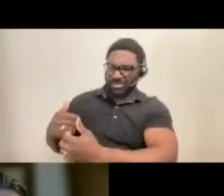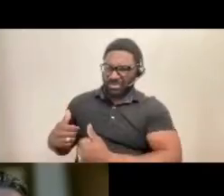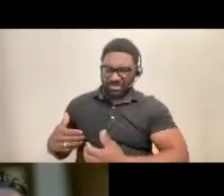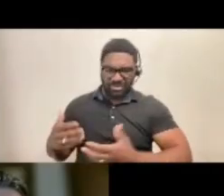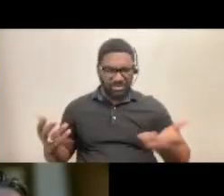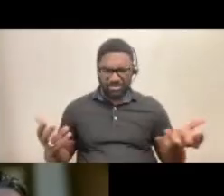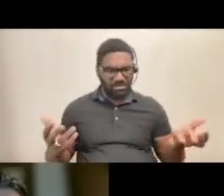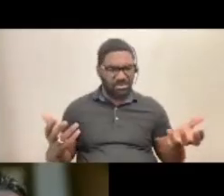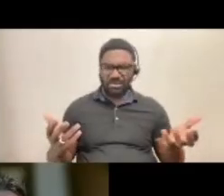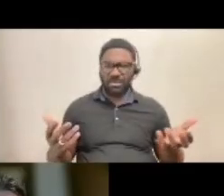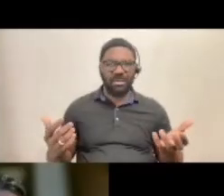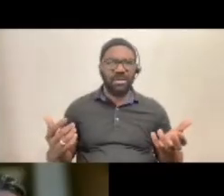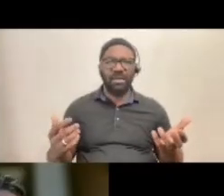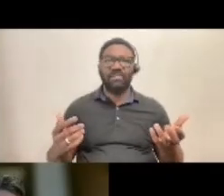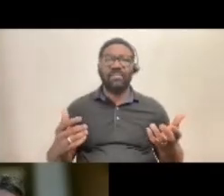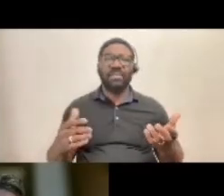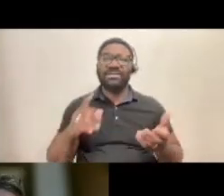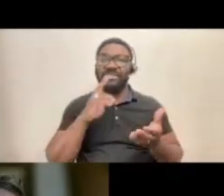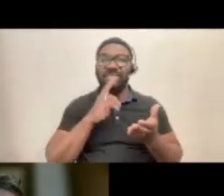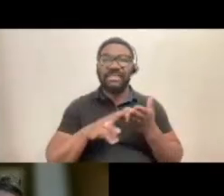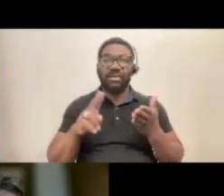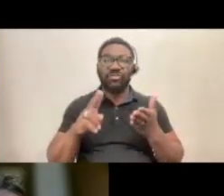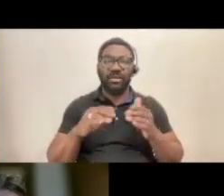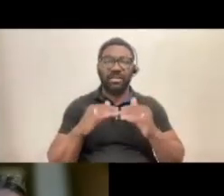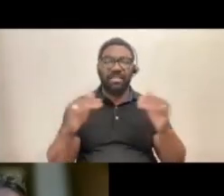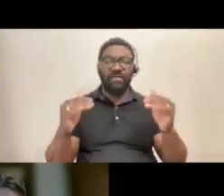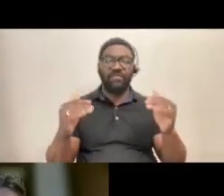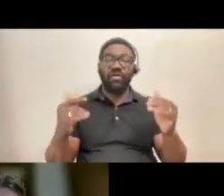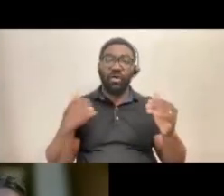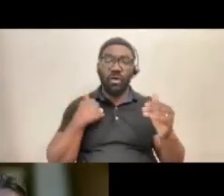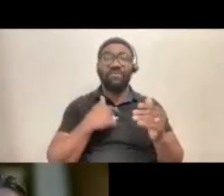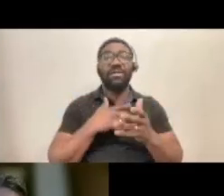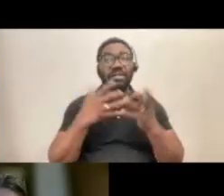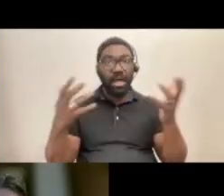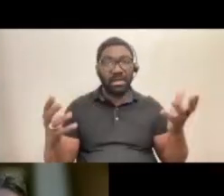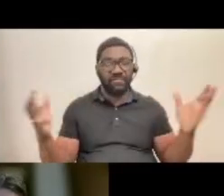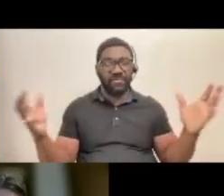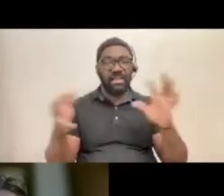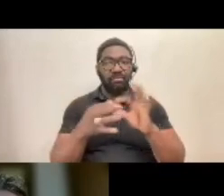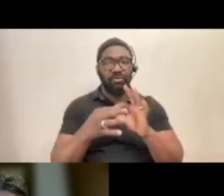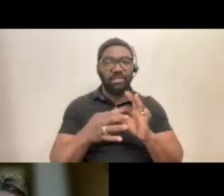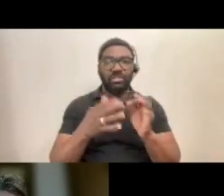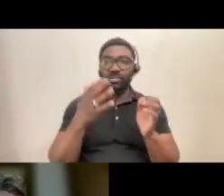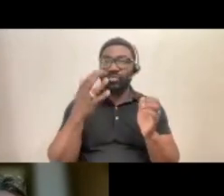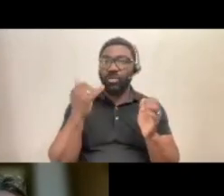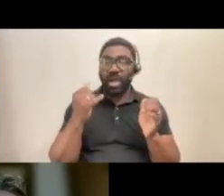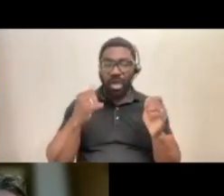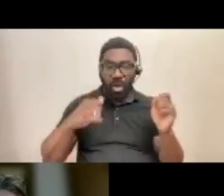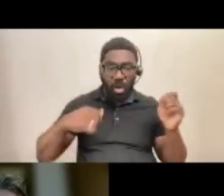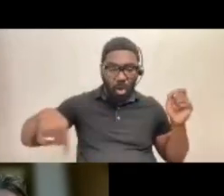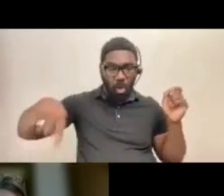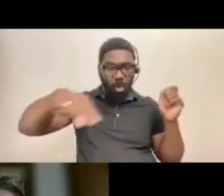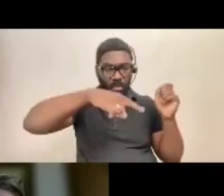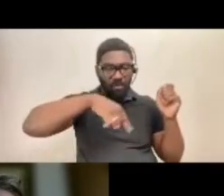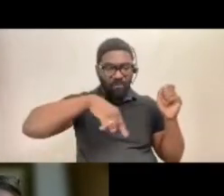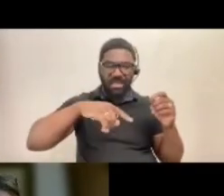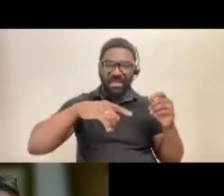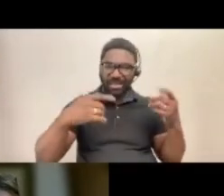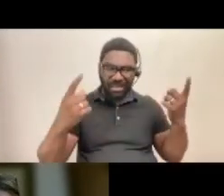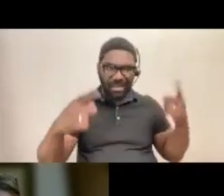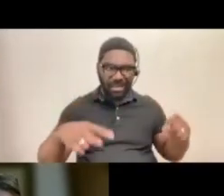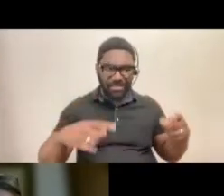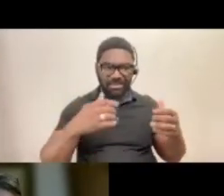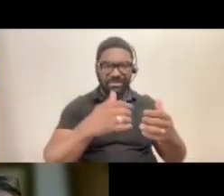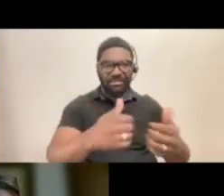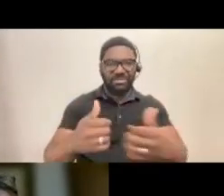silos. So at the secretary level, there was quite a bit of collaboration with the recognition that, all of this is kind of happening in different spaces. And